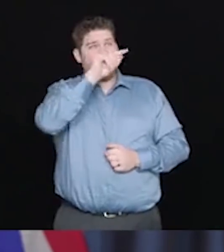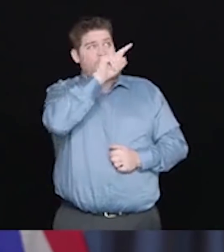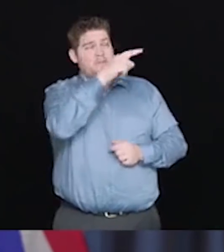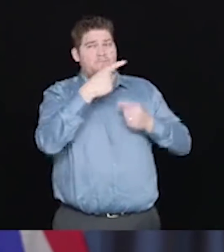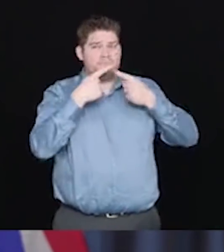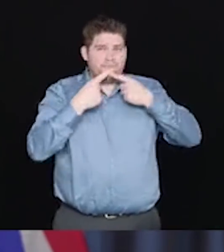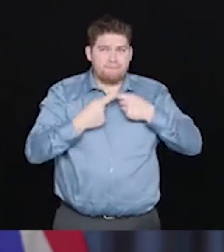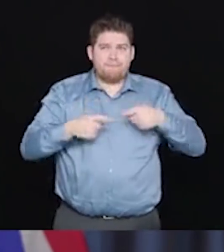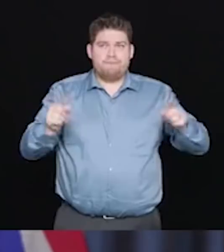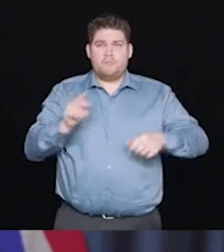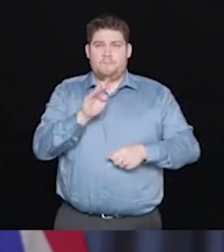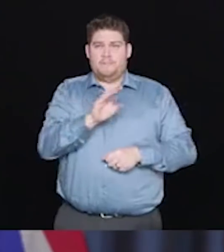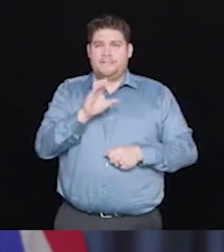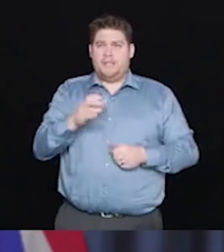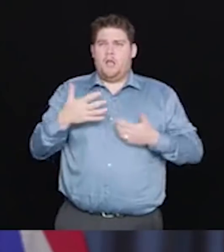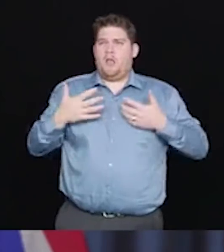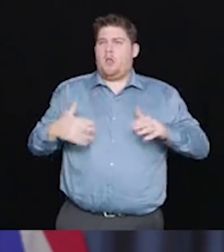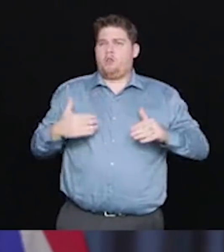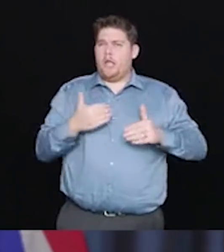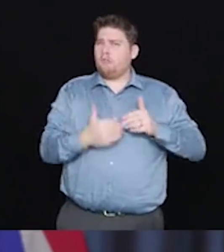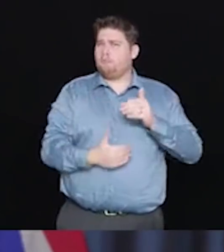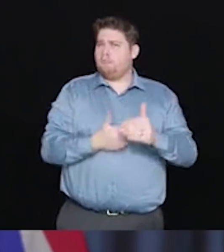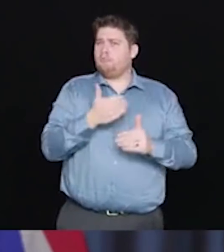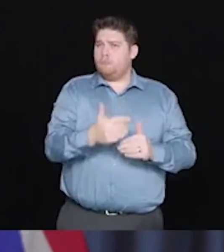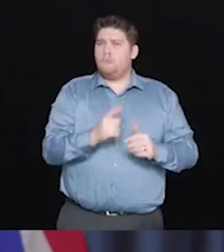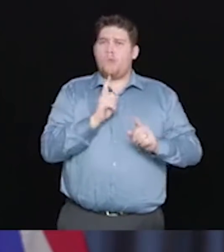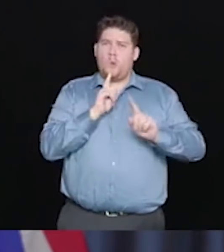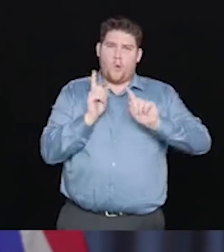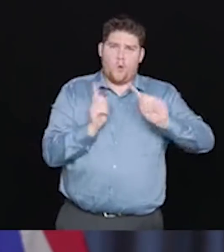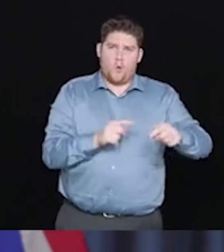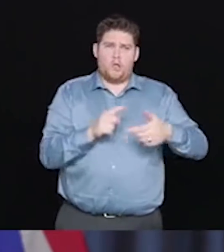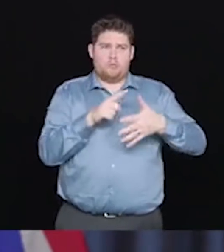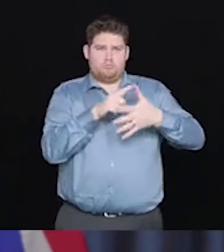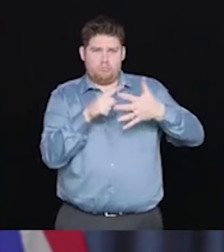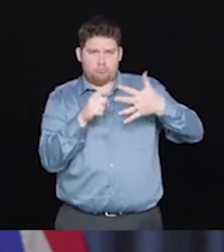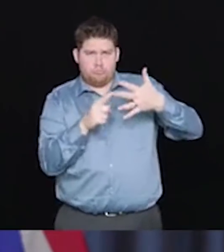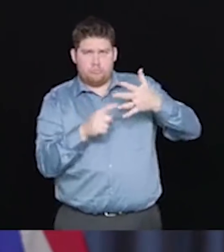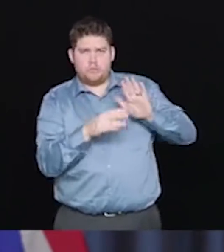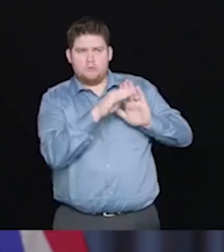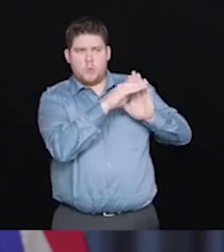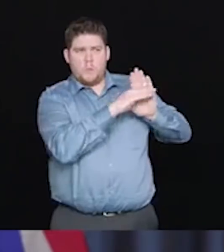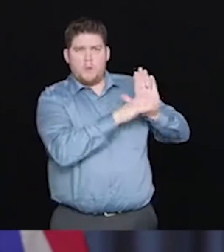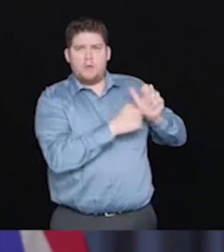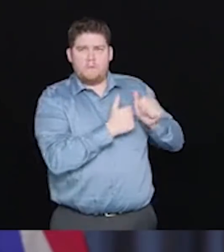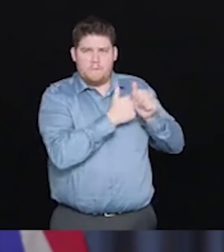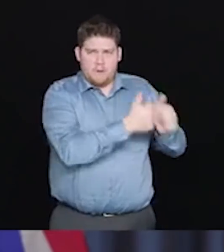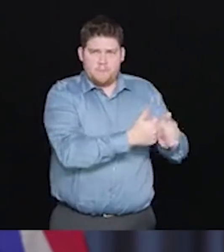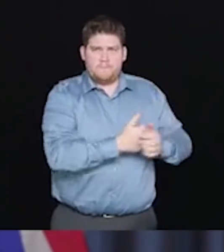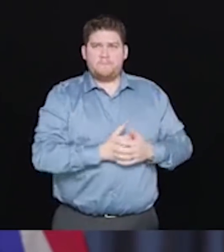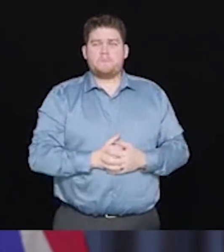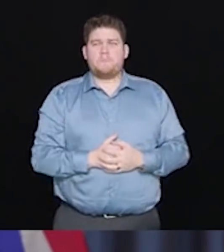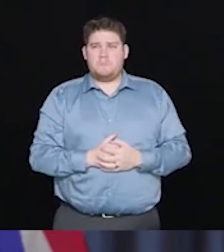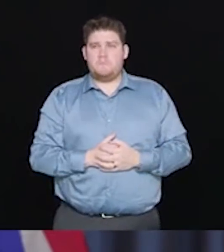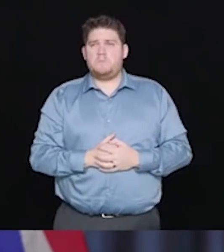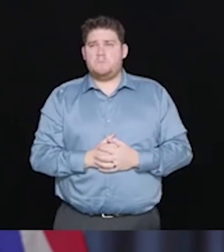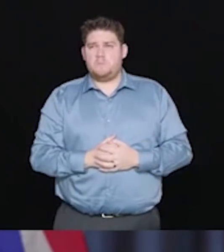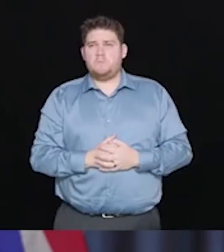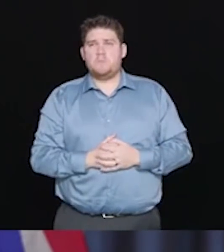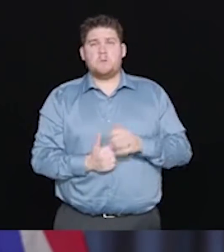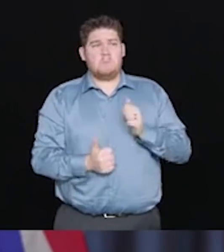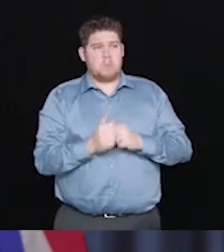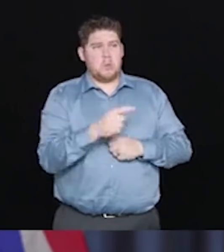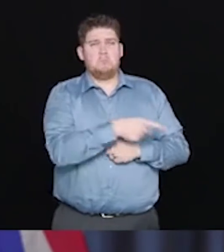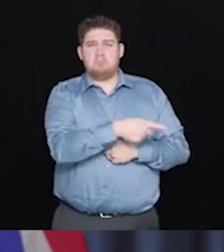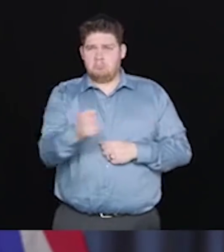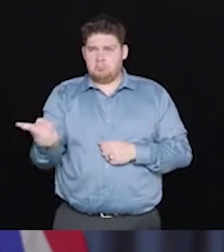this order, although in a couple of occasions we've need to enforce it. So every day that we stay